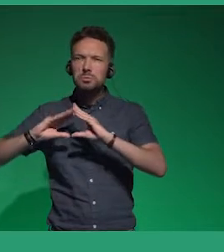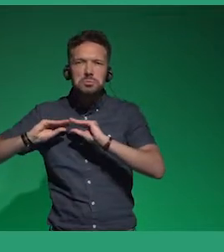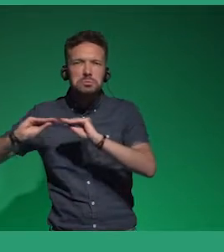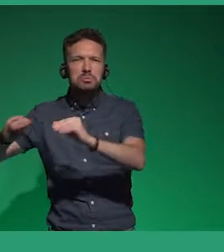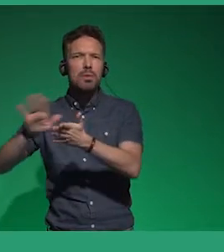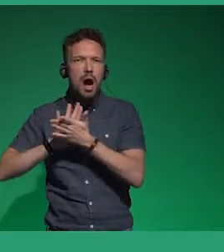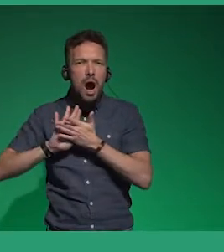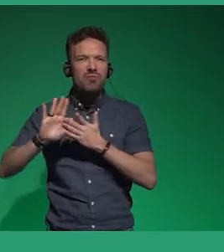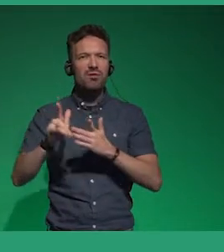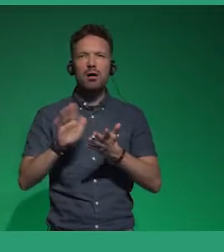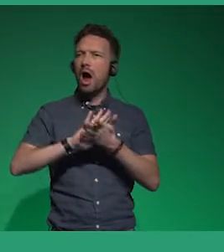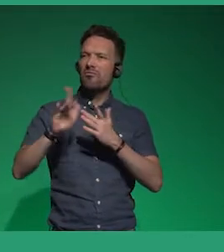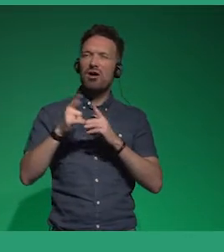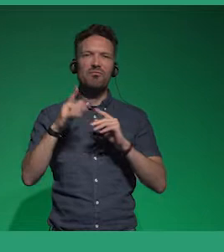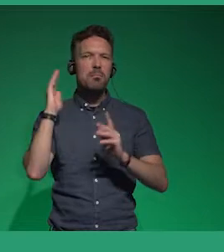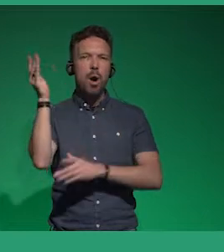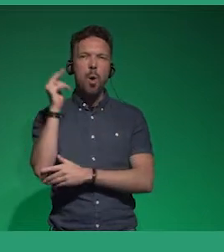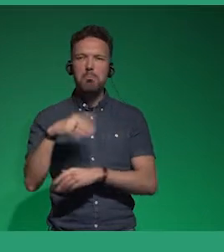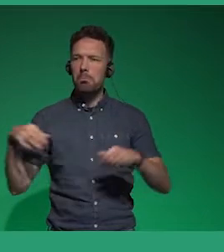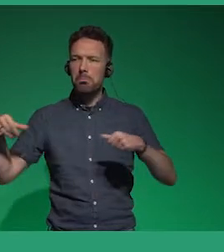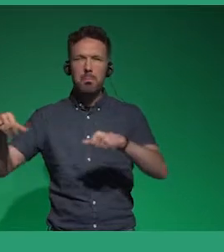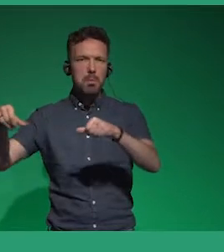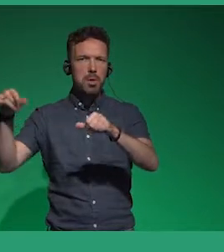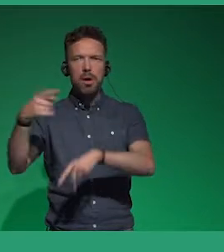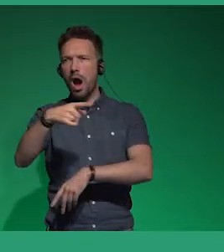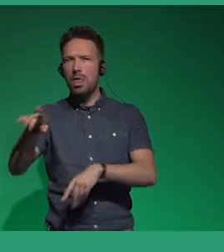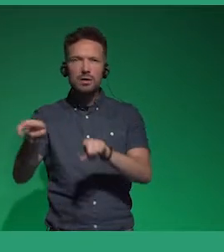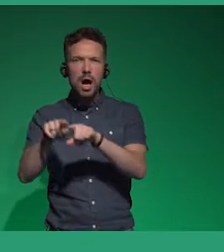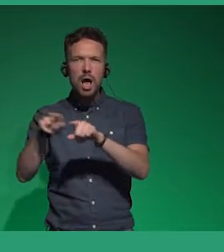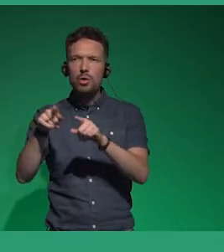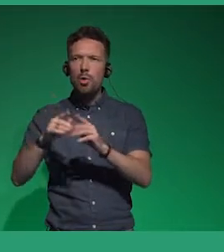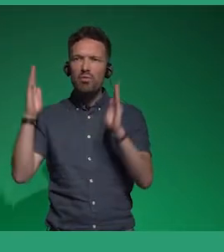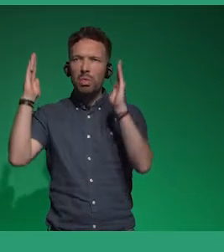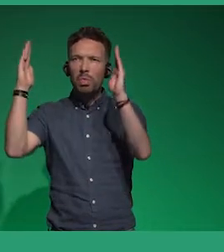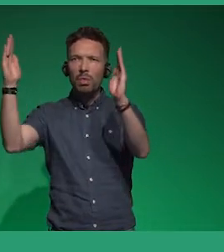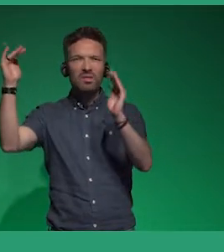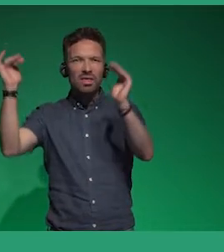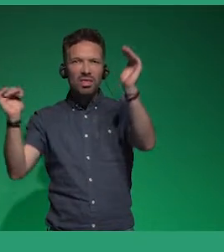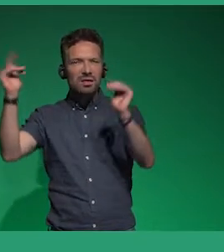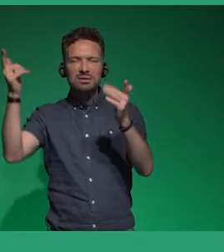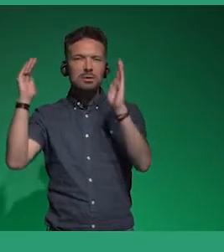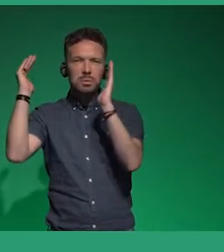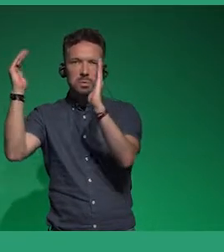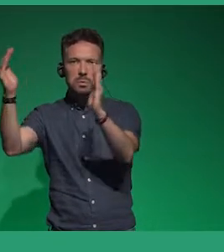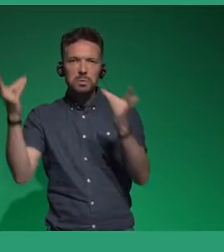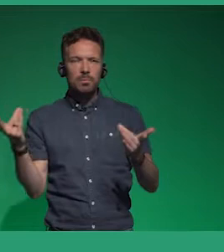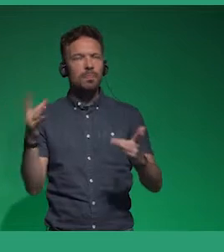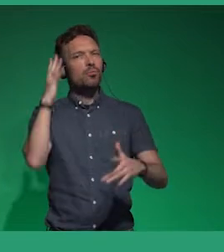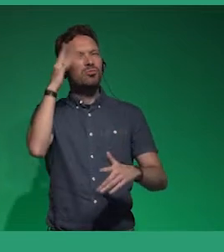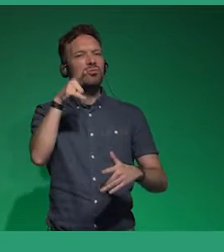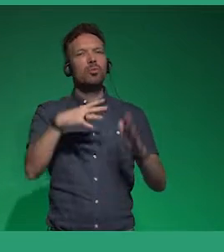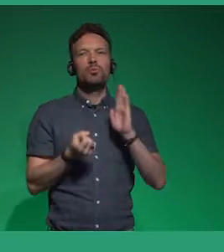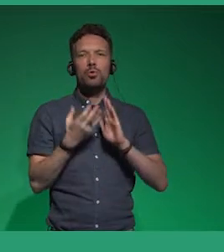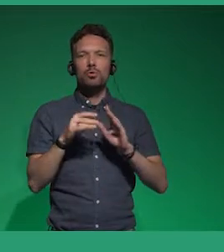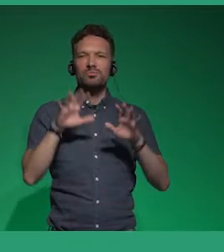age. What happens with biodiversity with these massive changes? We see a sharp decline